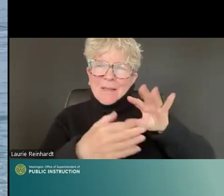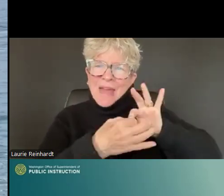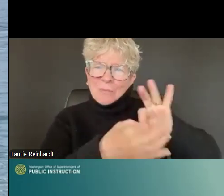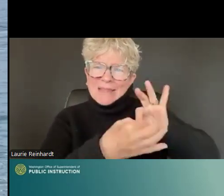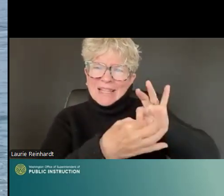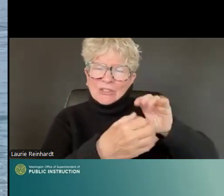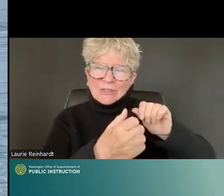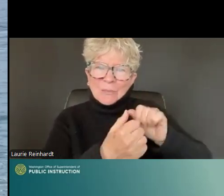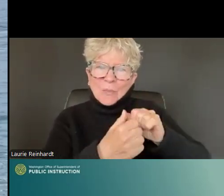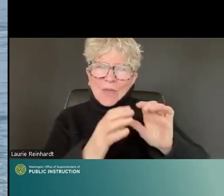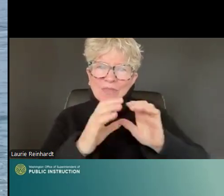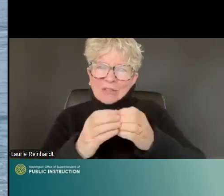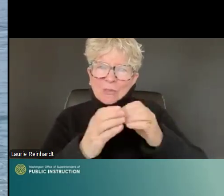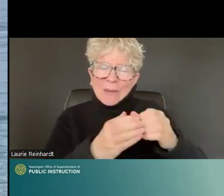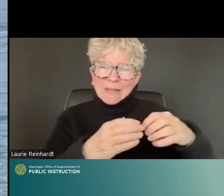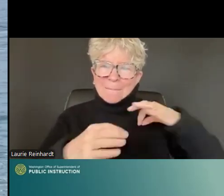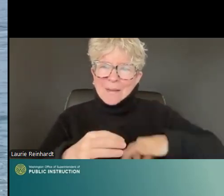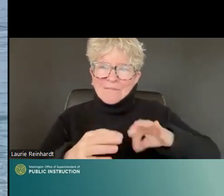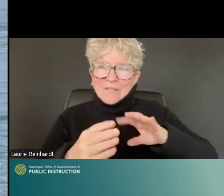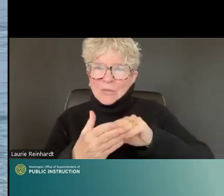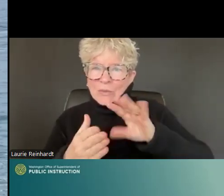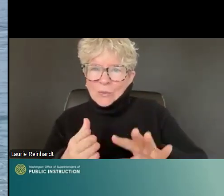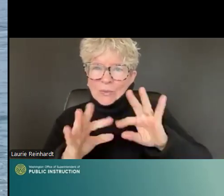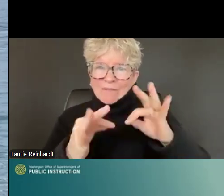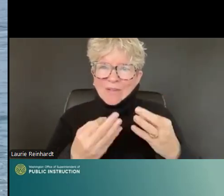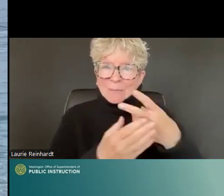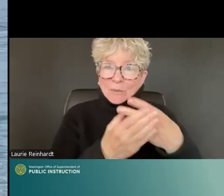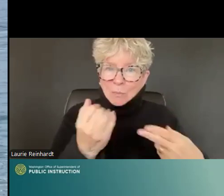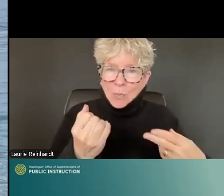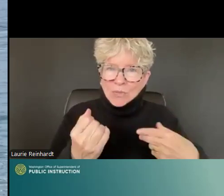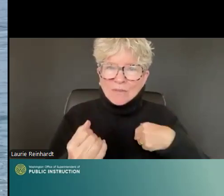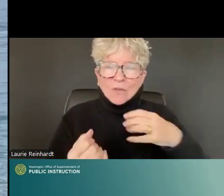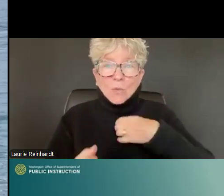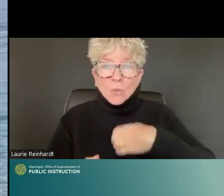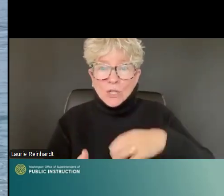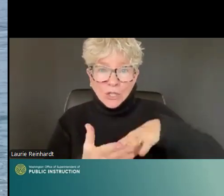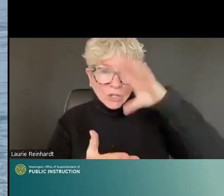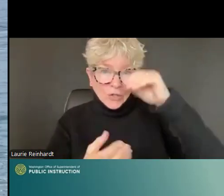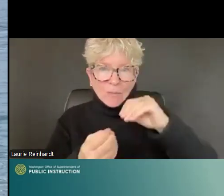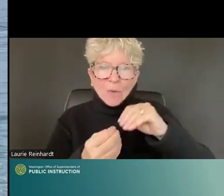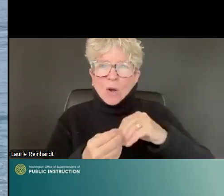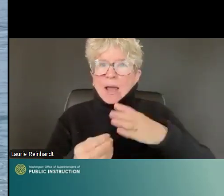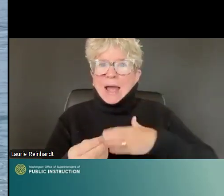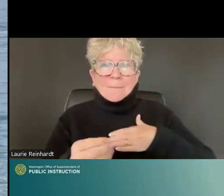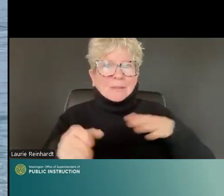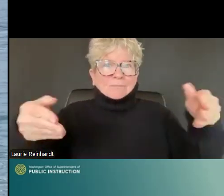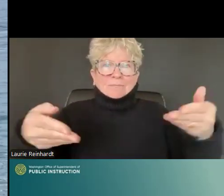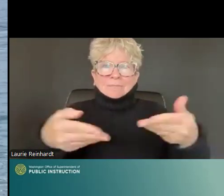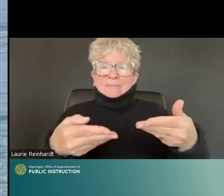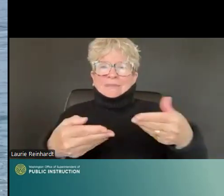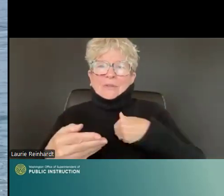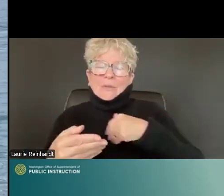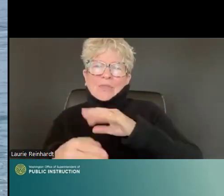benefit students and their families. And if you'd like to know more about it, we'd love to connect you with our Office of Native Education.